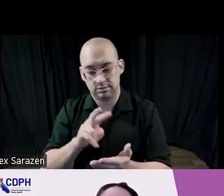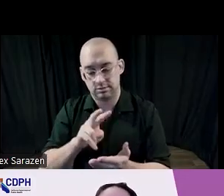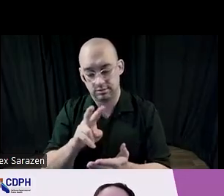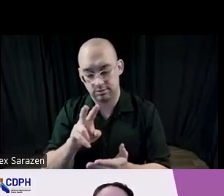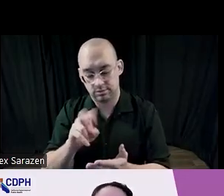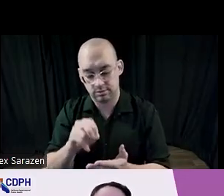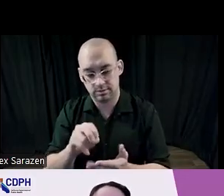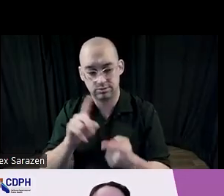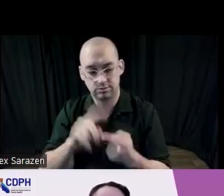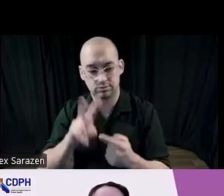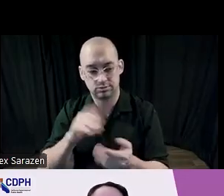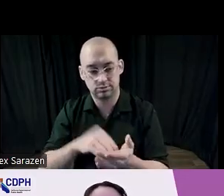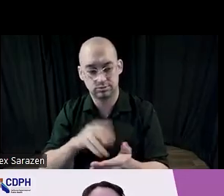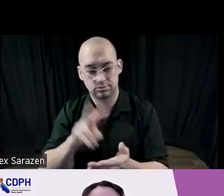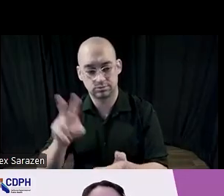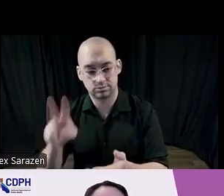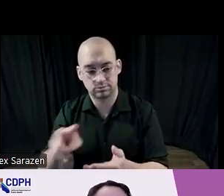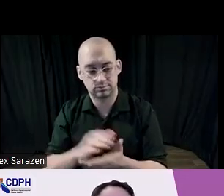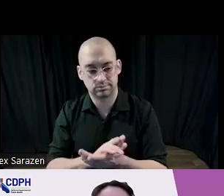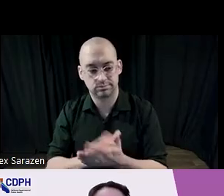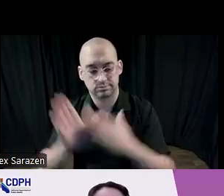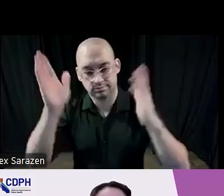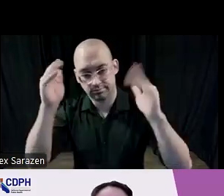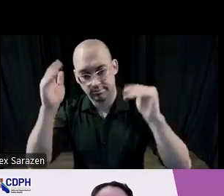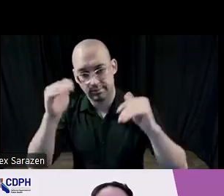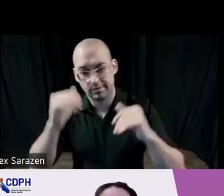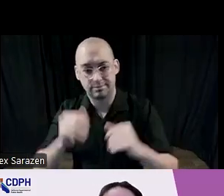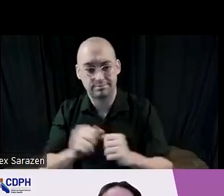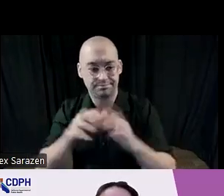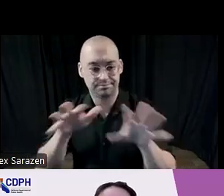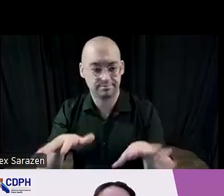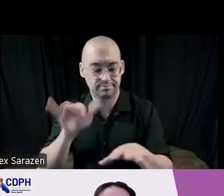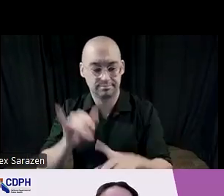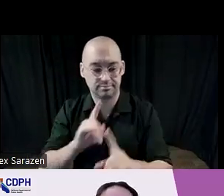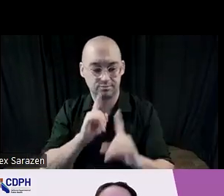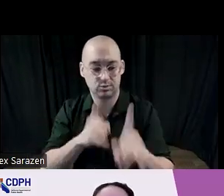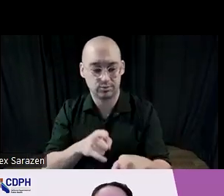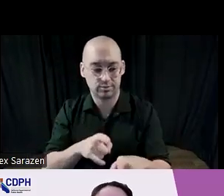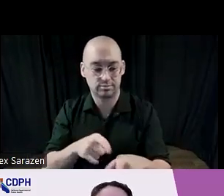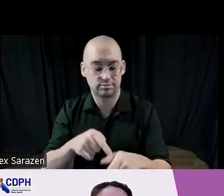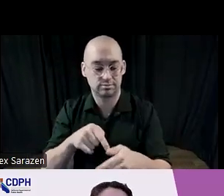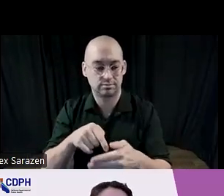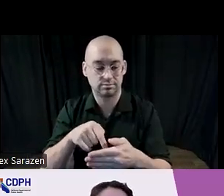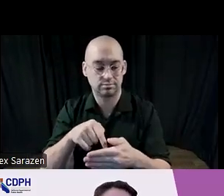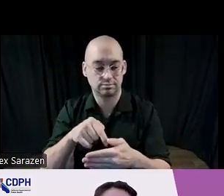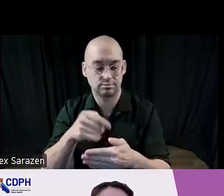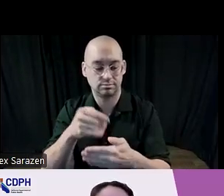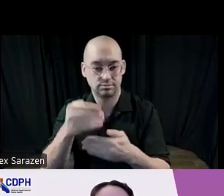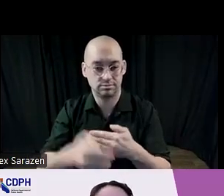2022, and we are anticipating dissemination of that report within the next few